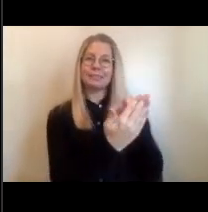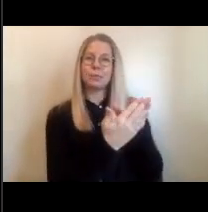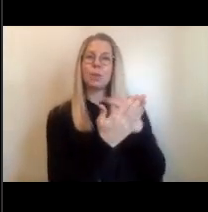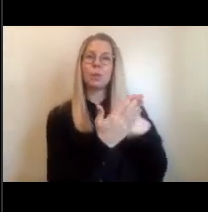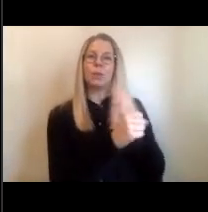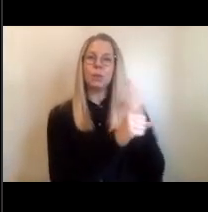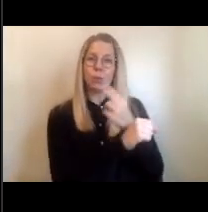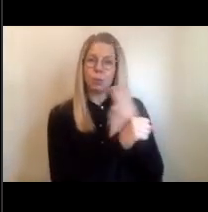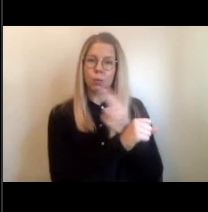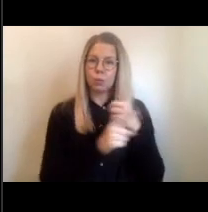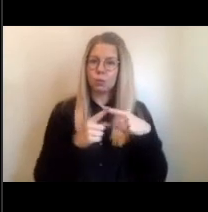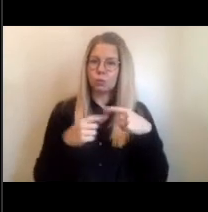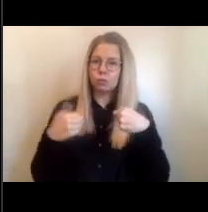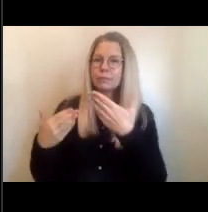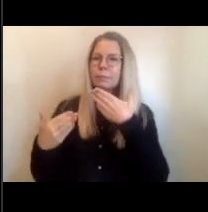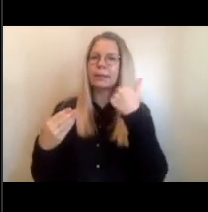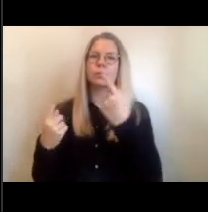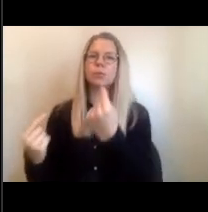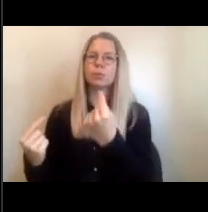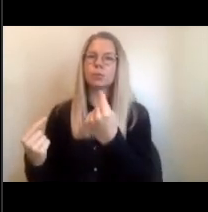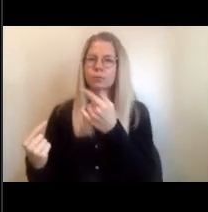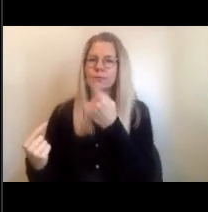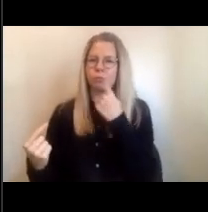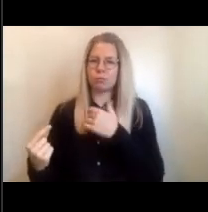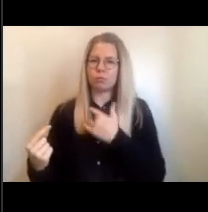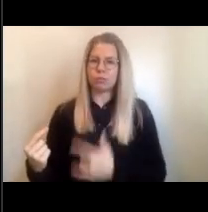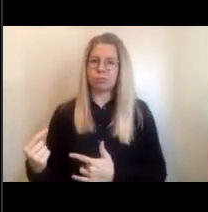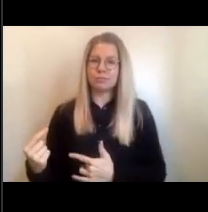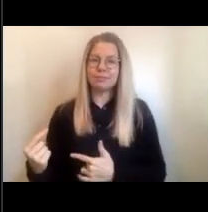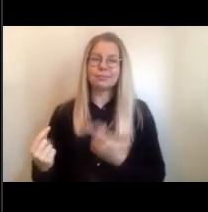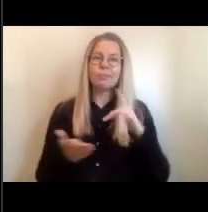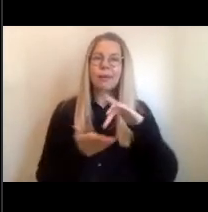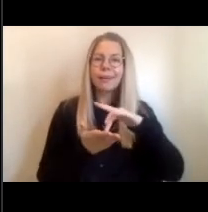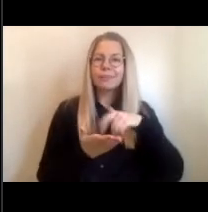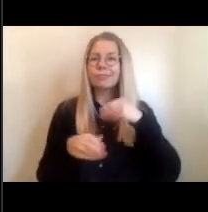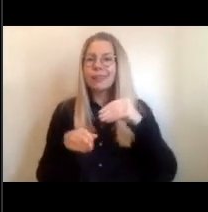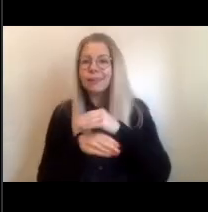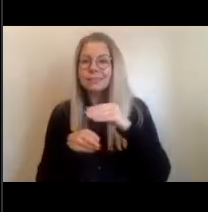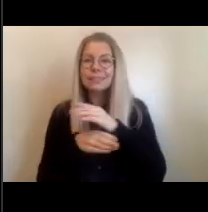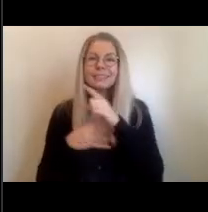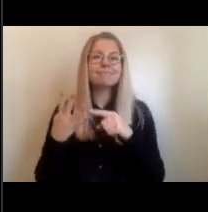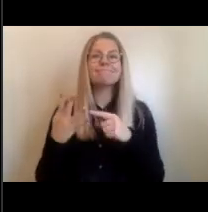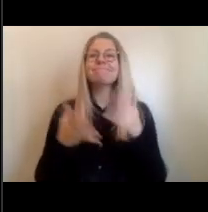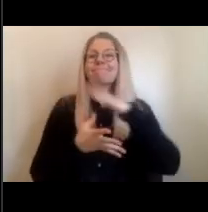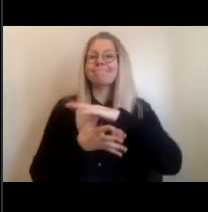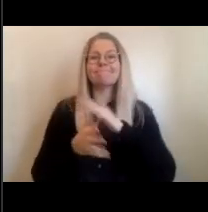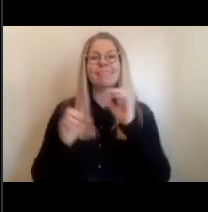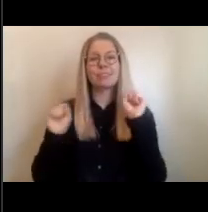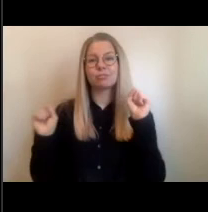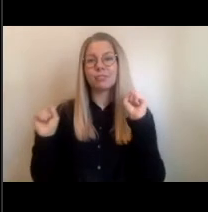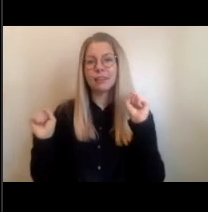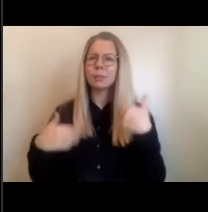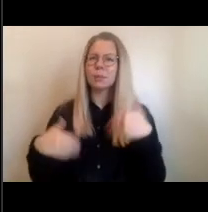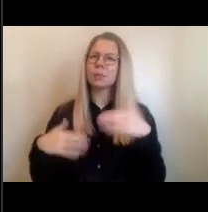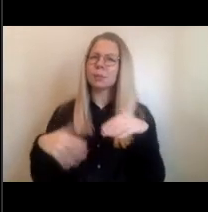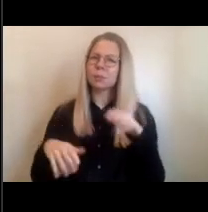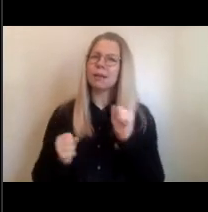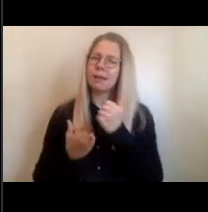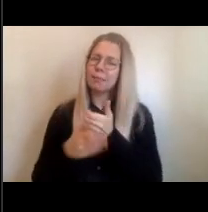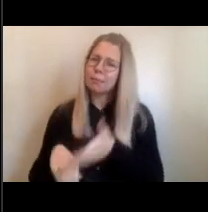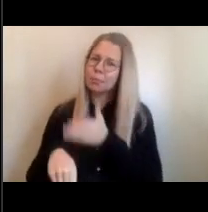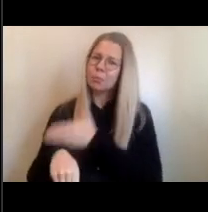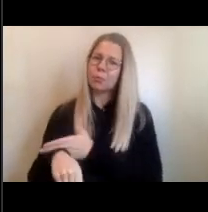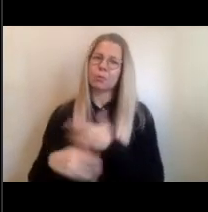treatment recommendations that we have. So pretty powerful for mood improvement. How about the risks? Well,